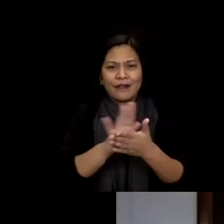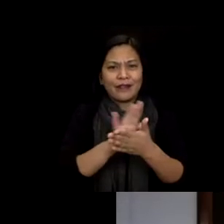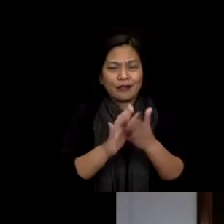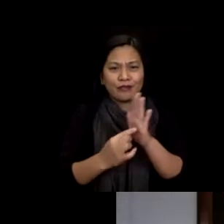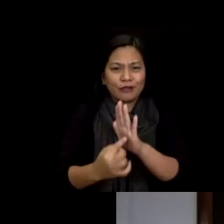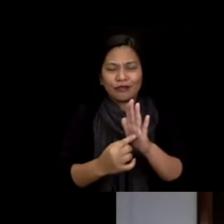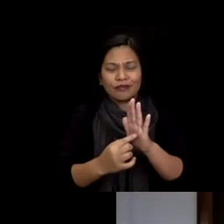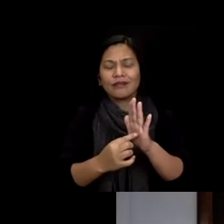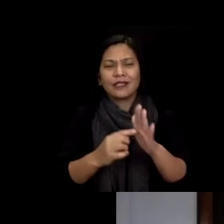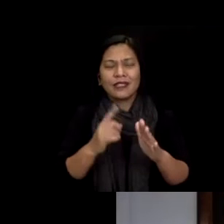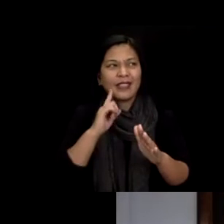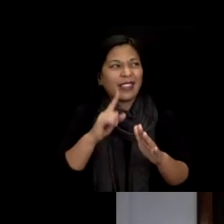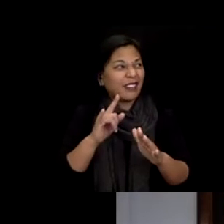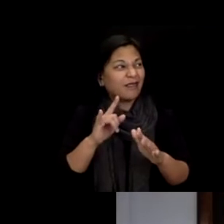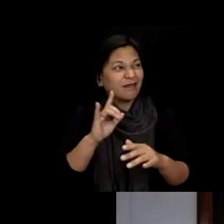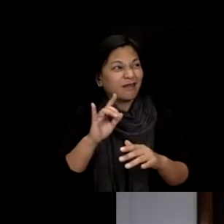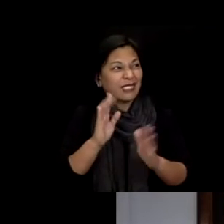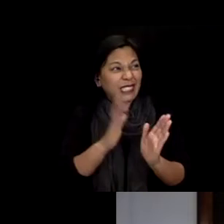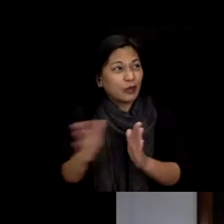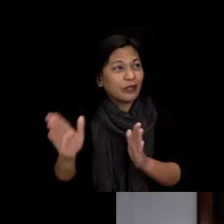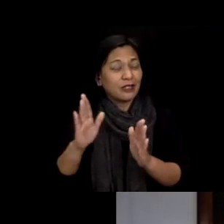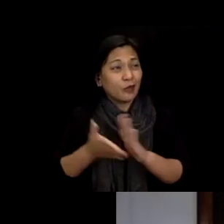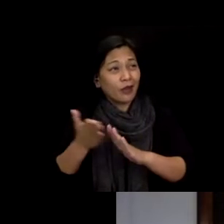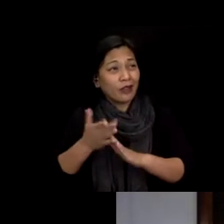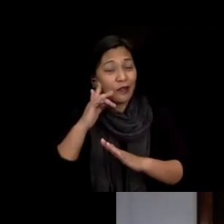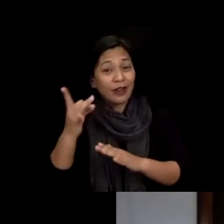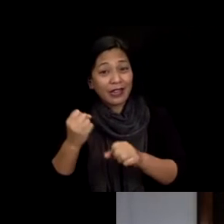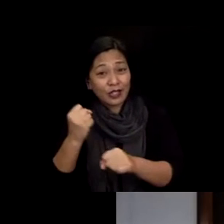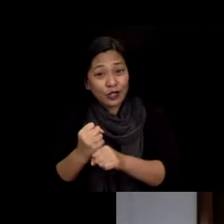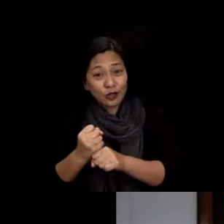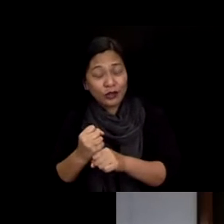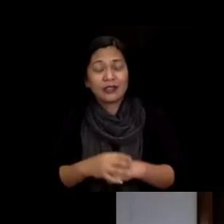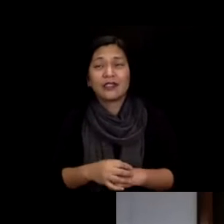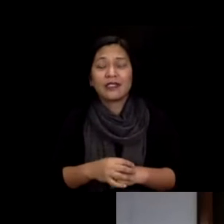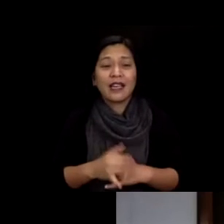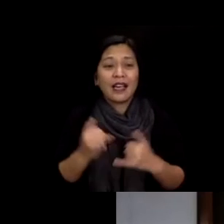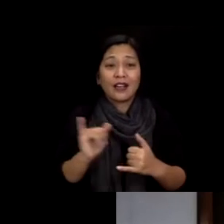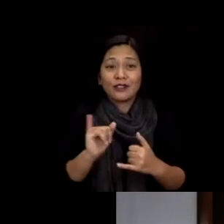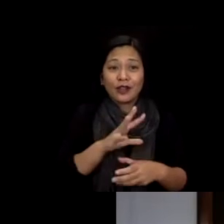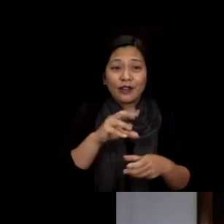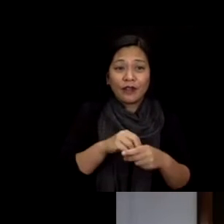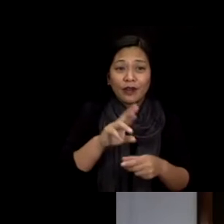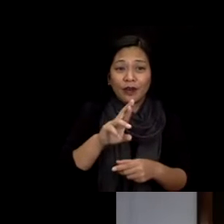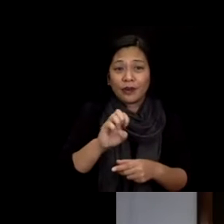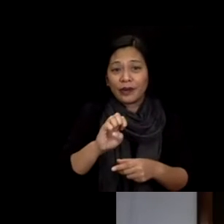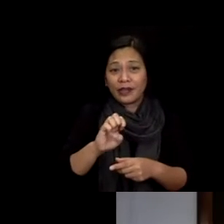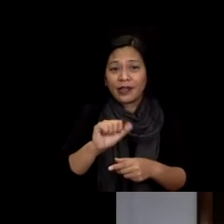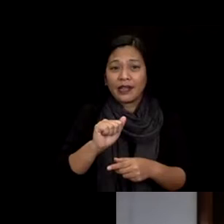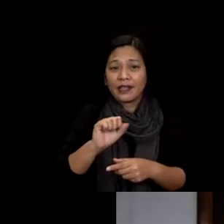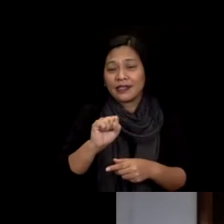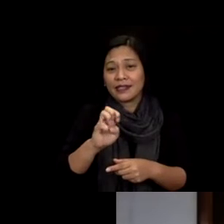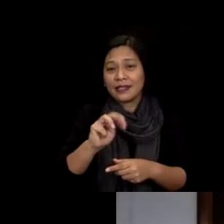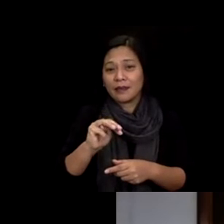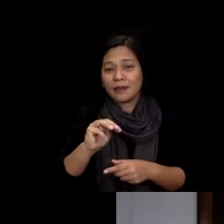ran for over 8 years. I'm part of a collective project now called Reassemblage. That is just 2 of us,